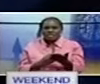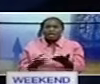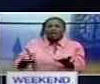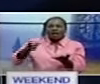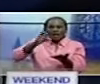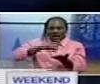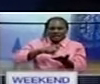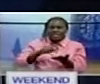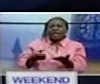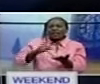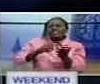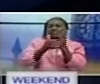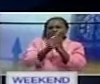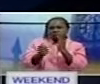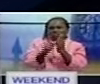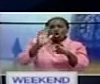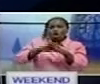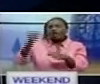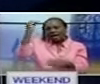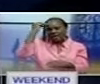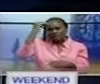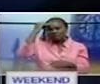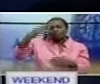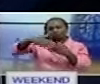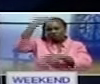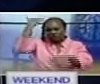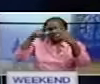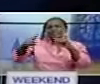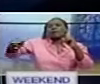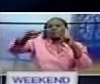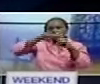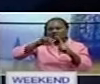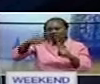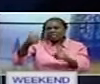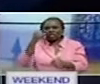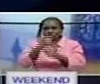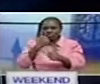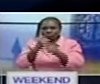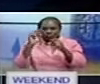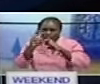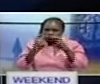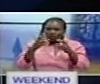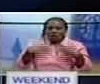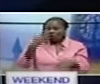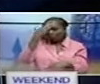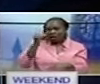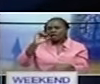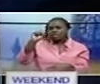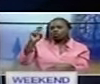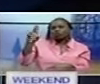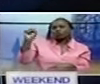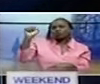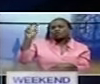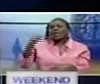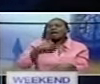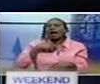Adding an additional skill to one's academic qualifications is a plus for any job seeker. That is why Susan Wanjiku, who holds a